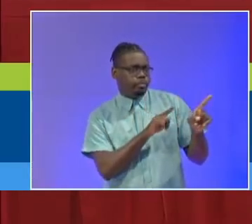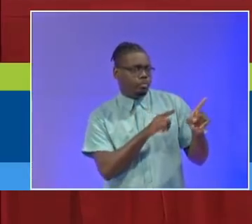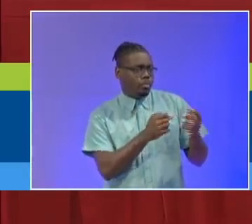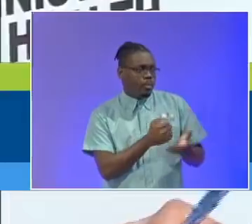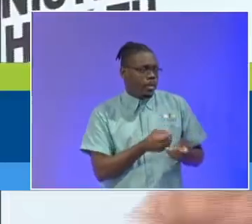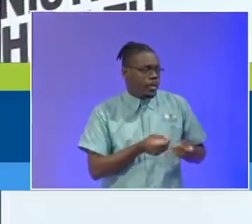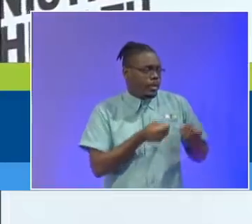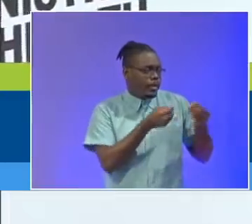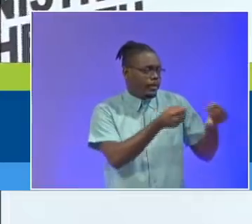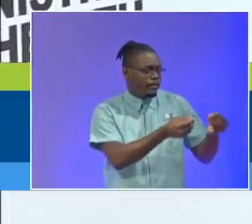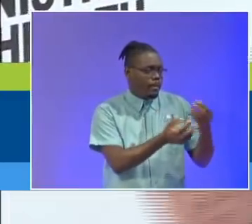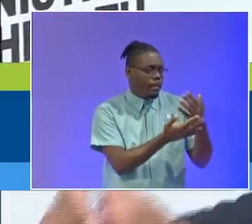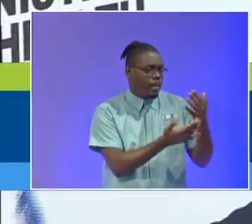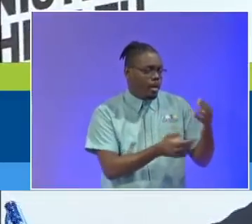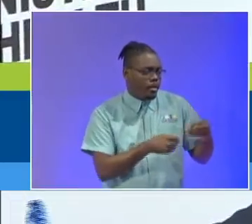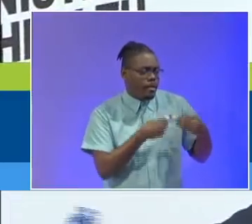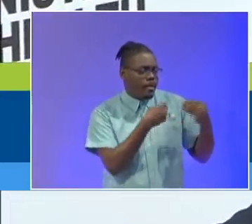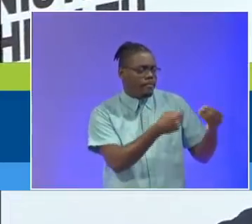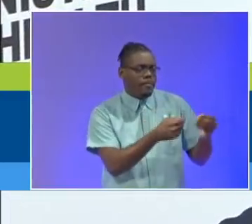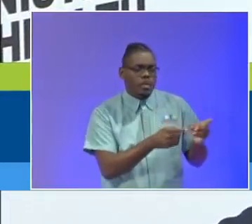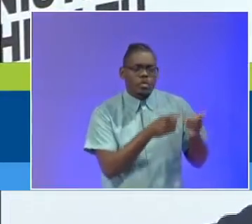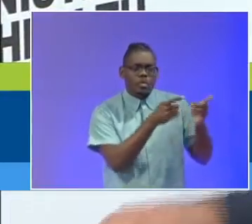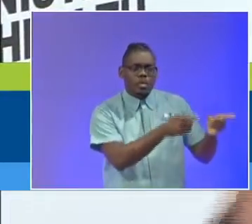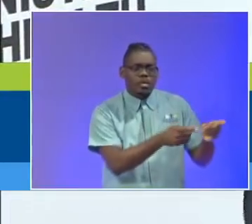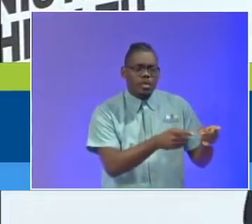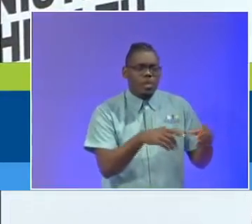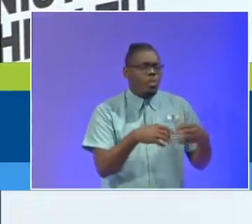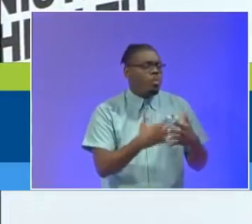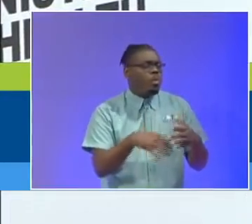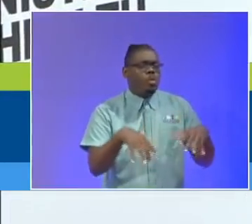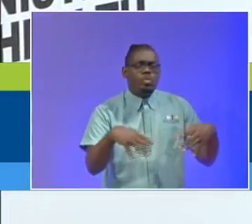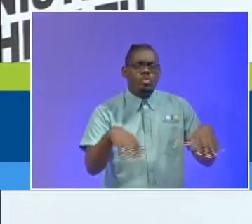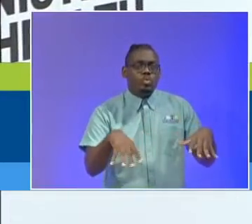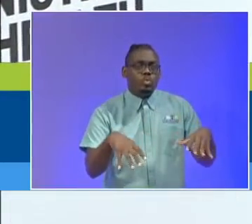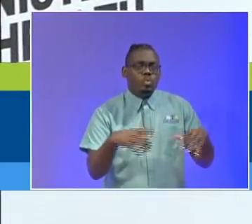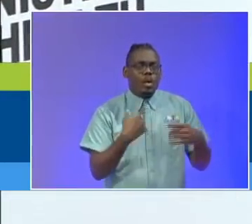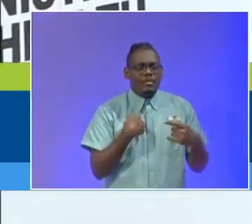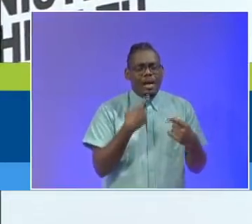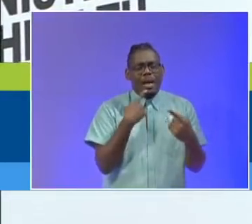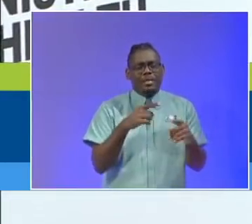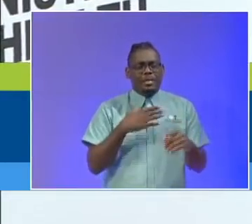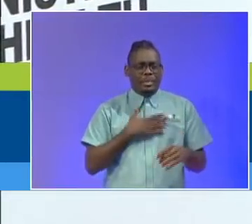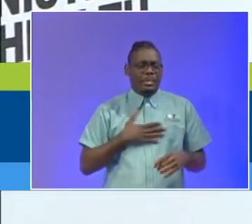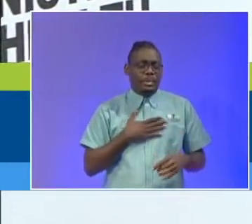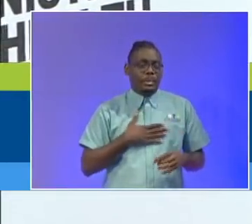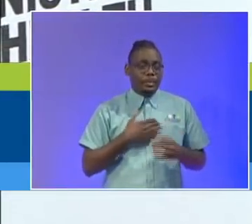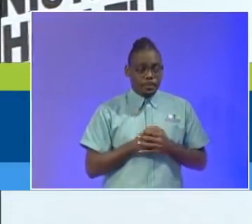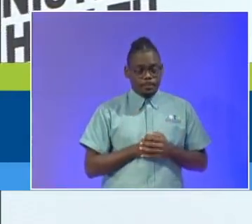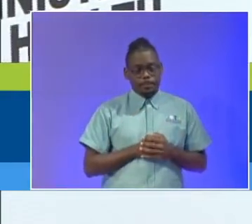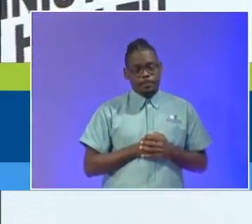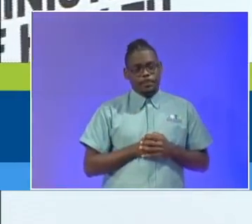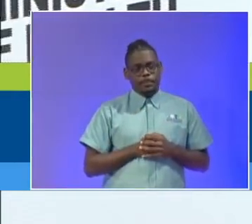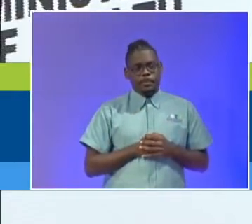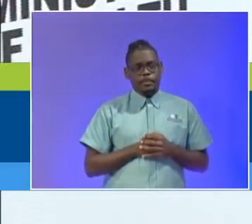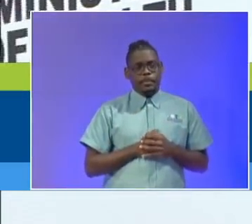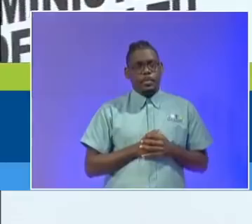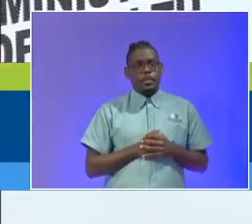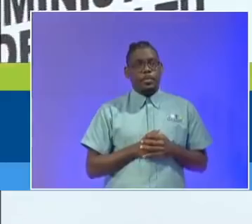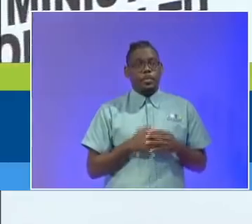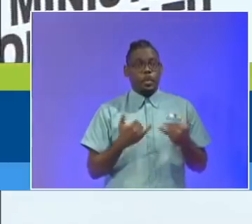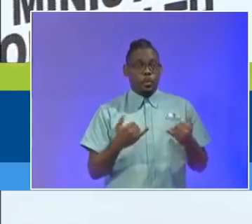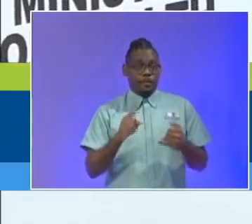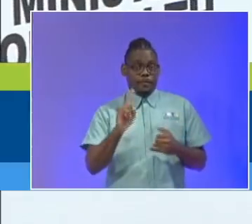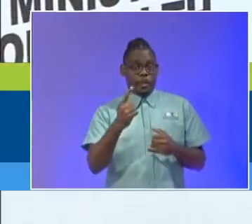Okay, thank you. I'll actually try to address both questions. Of course, the first question has to do with complications and so on with respect